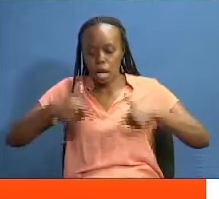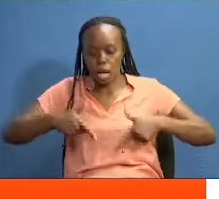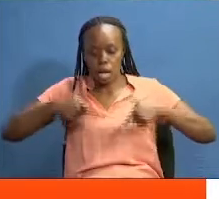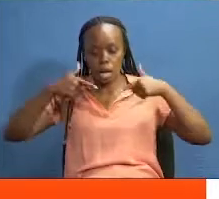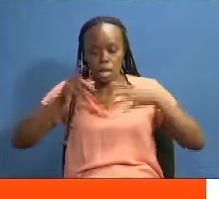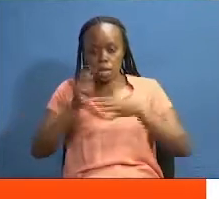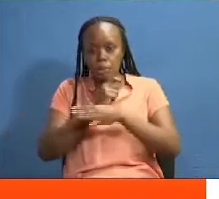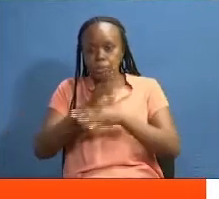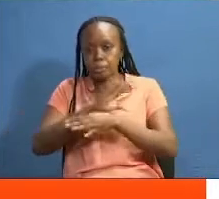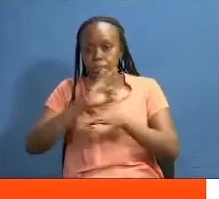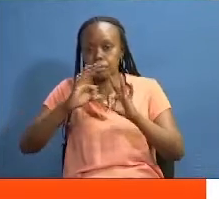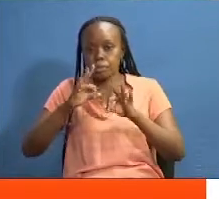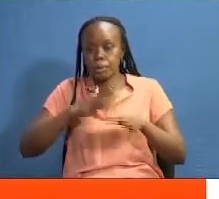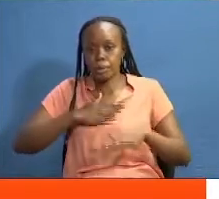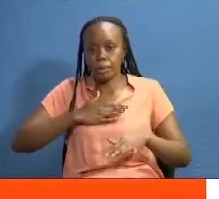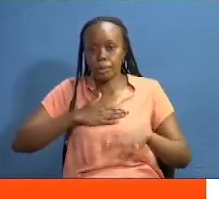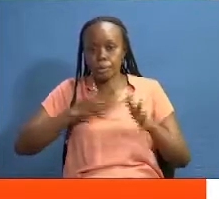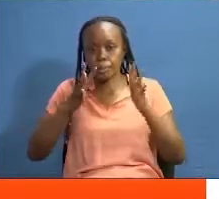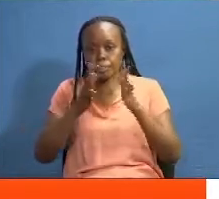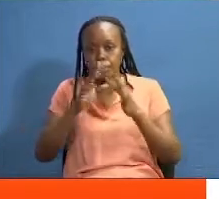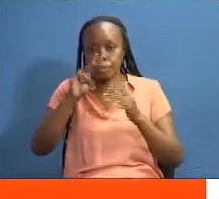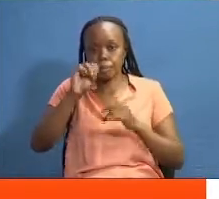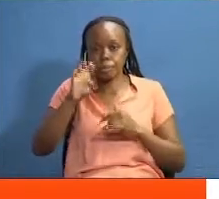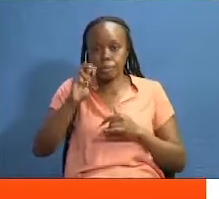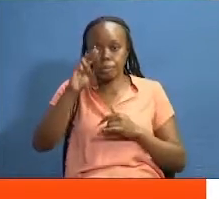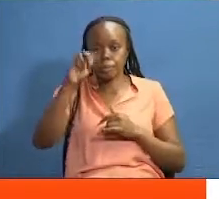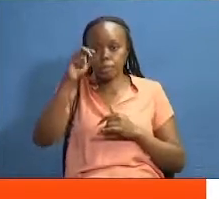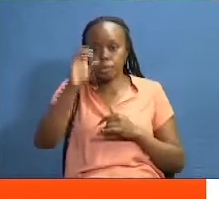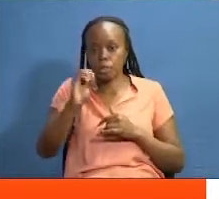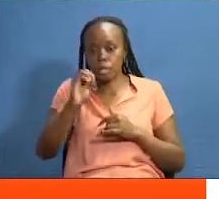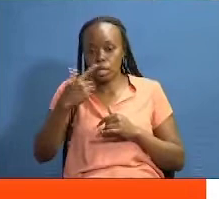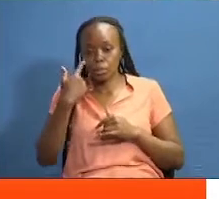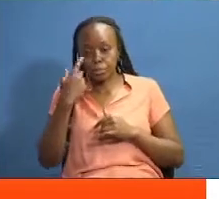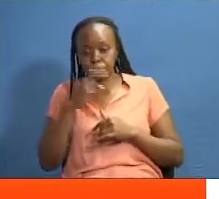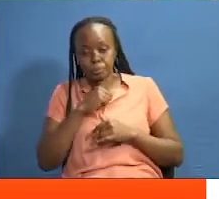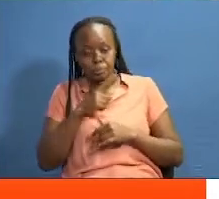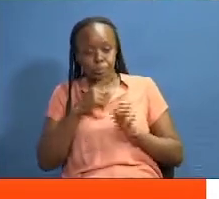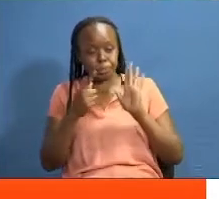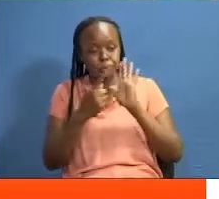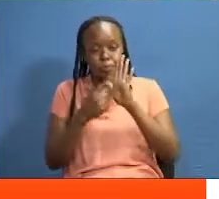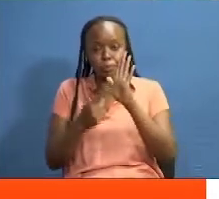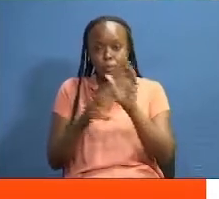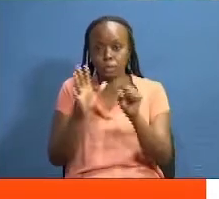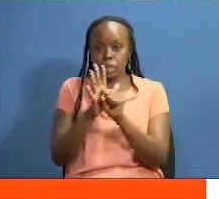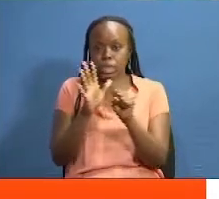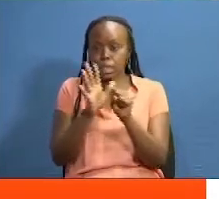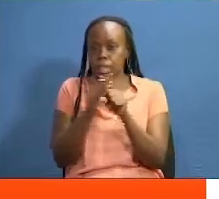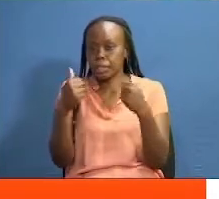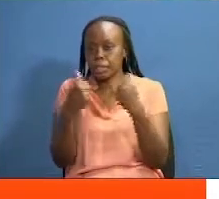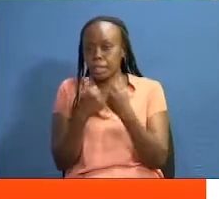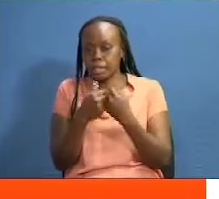coach. And if you go to my YouTube, that is Mentor Austin Omanya, you'll get me there. And there's a lot of stuff I've done